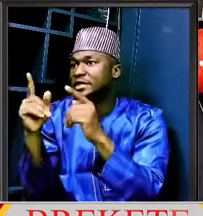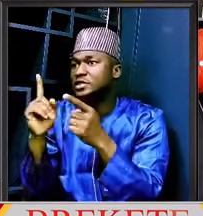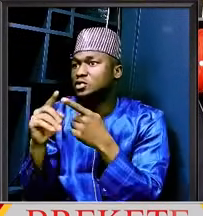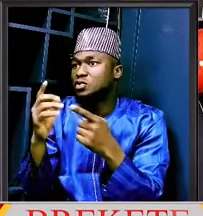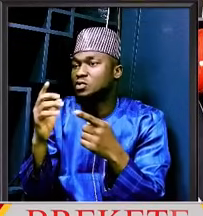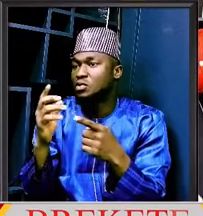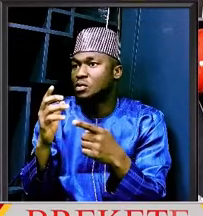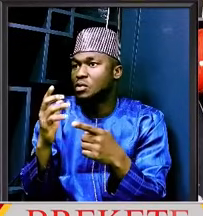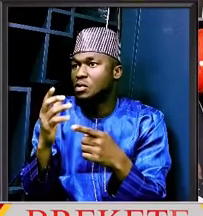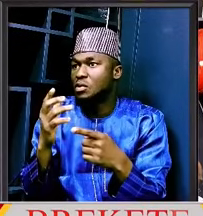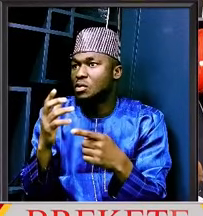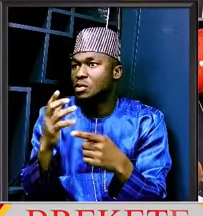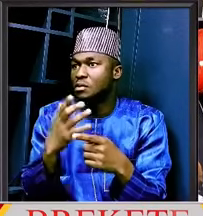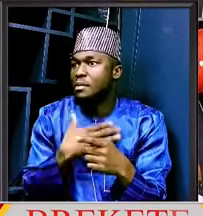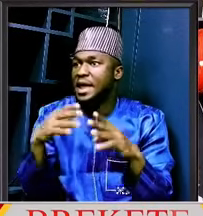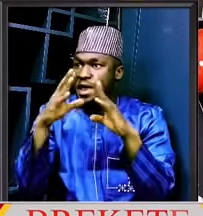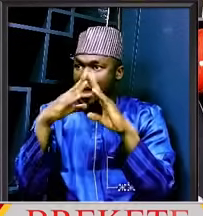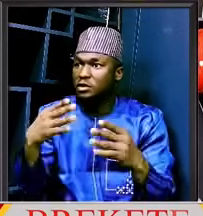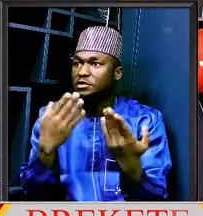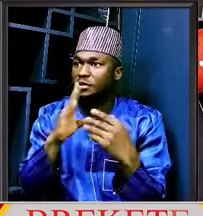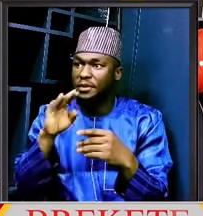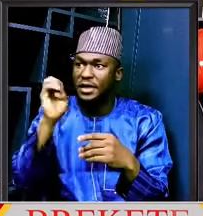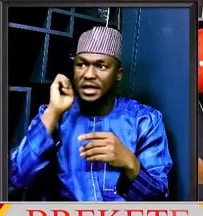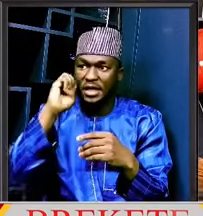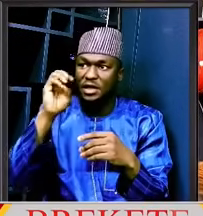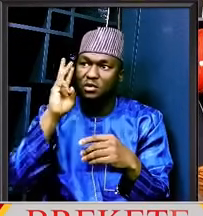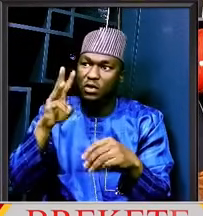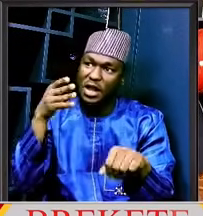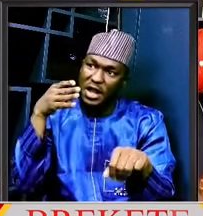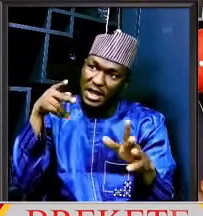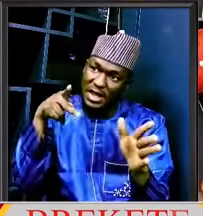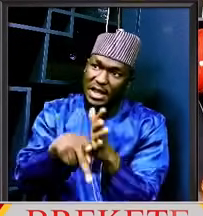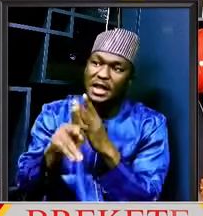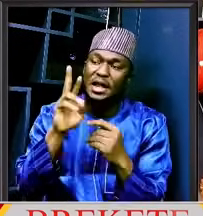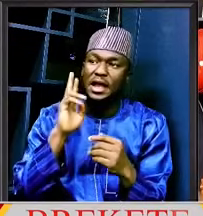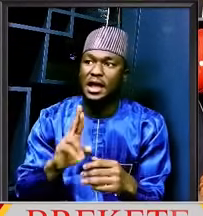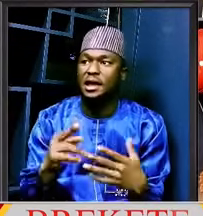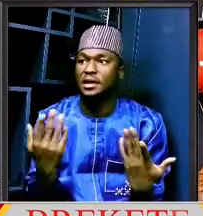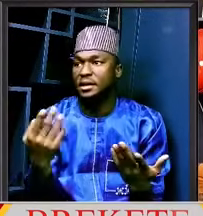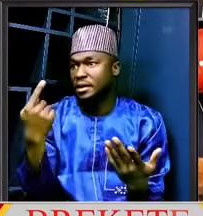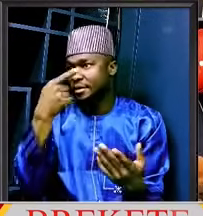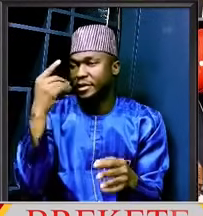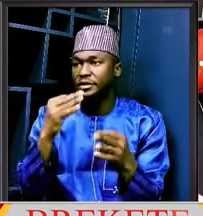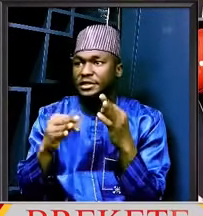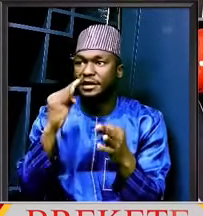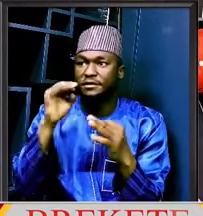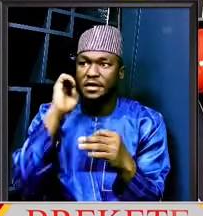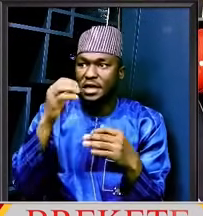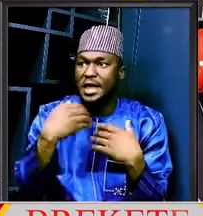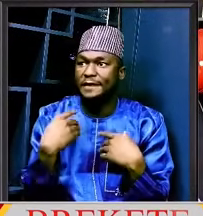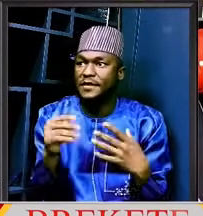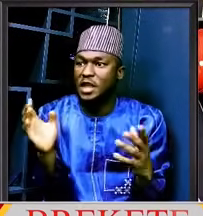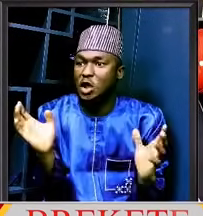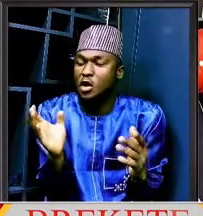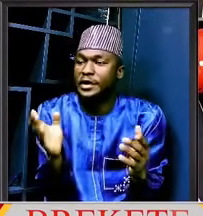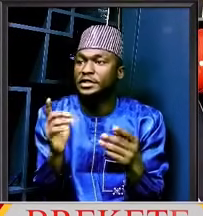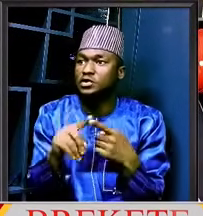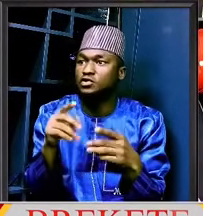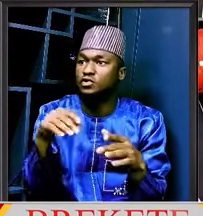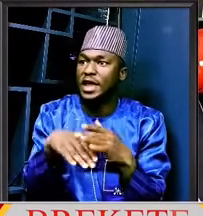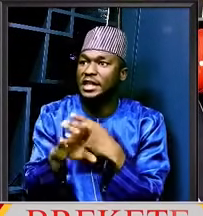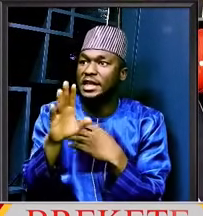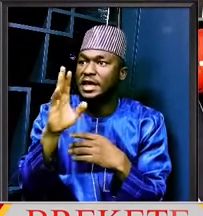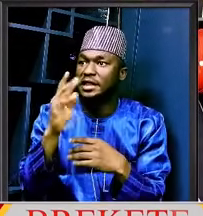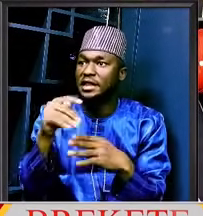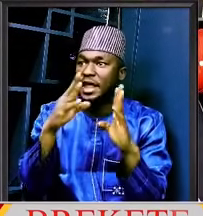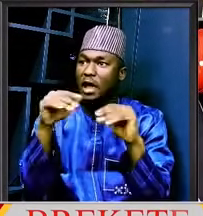person might stab her. Because so, the person will get the effrontery. Yes. To come to somebody's house